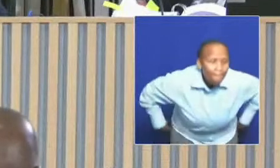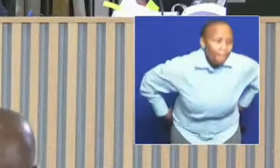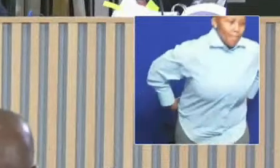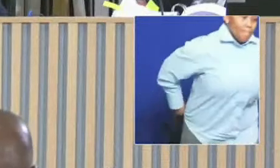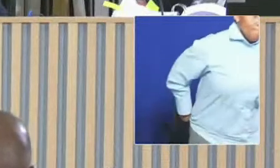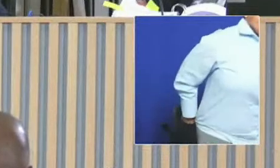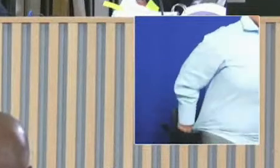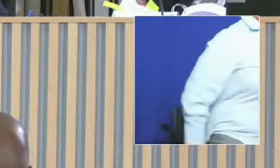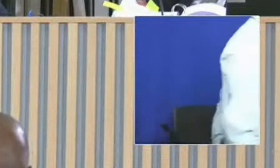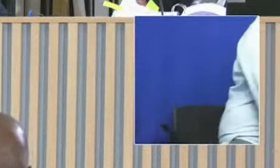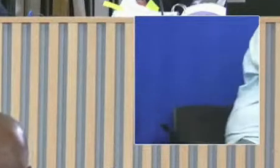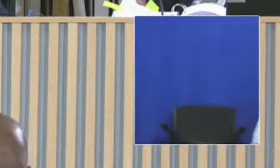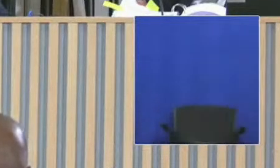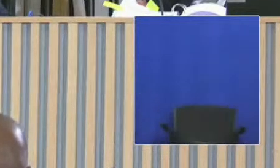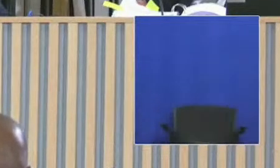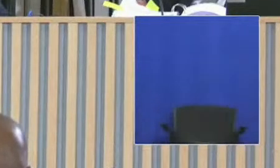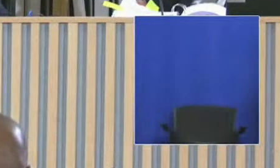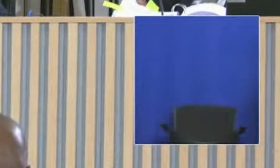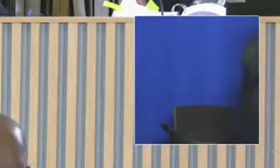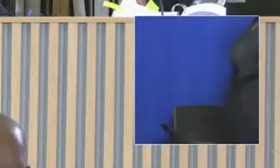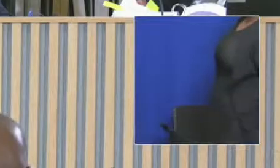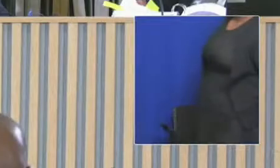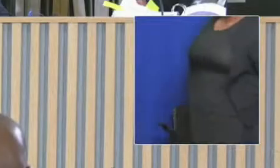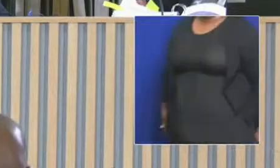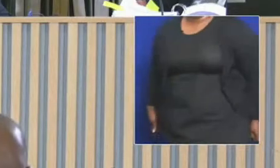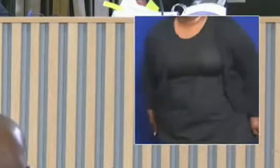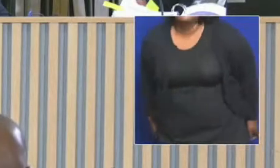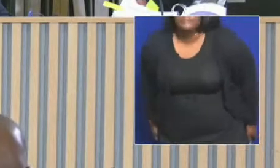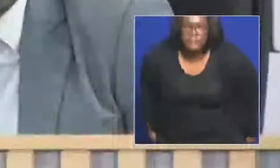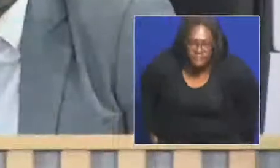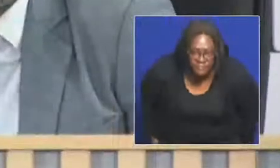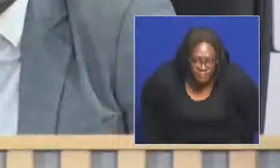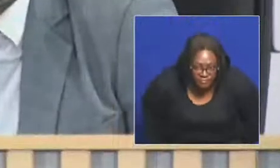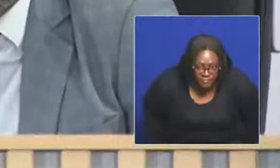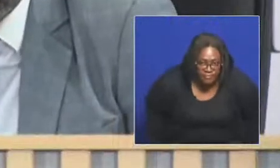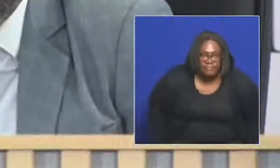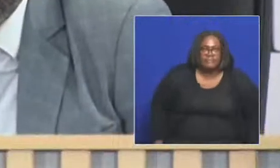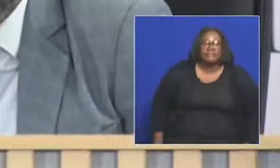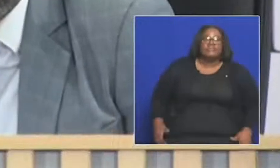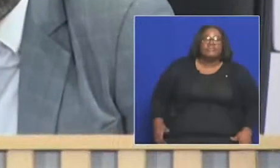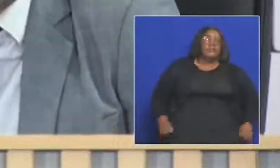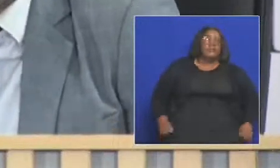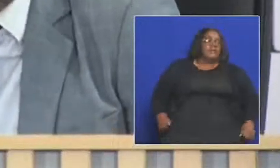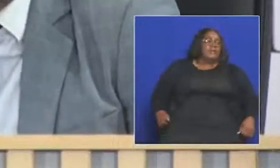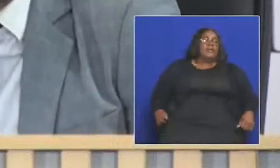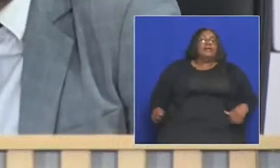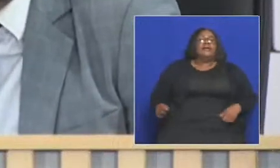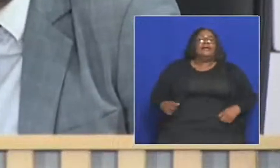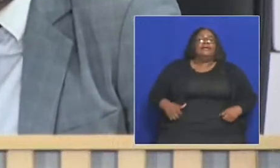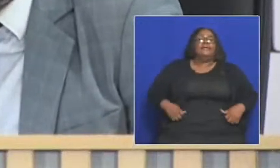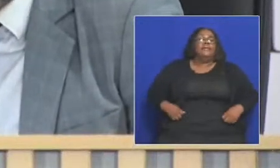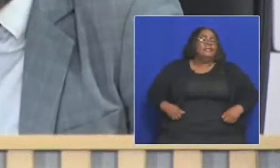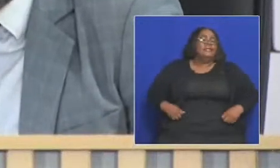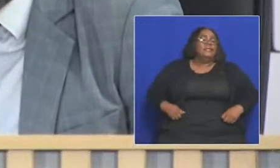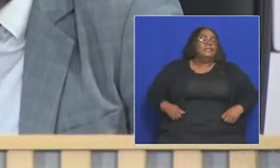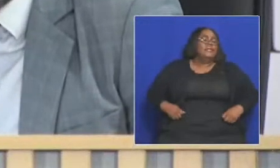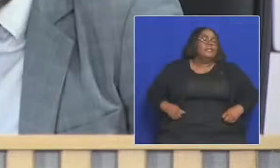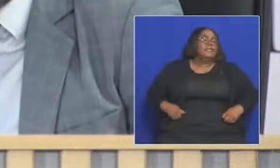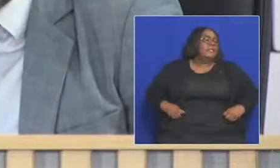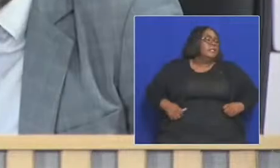Ms. Silo is done. Don't speak over problems with the transcript. Okay, thank you, Chairperson. All right, thank you,